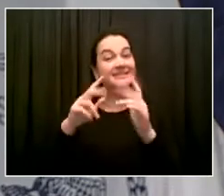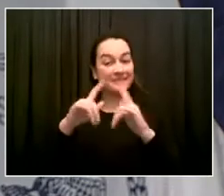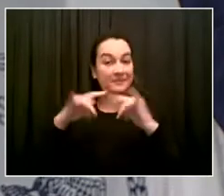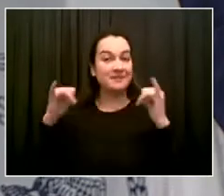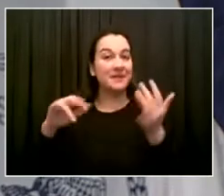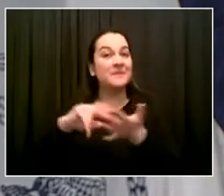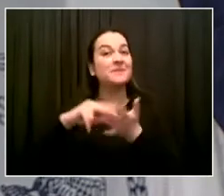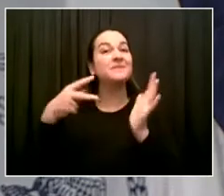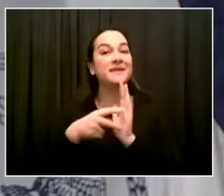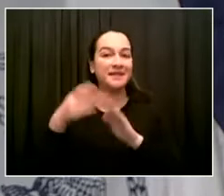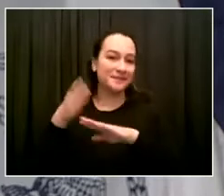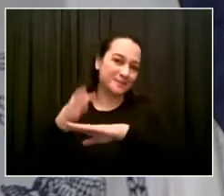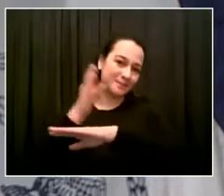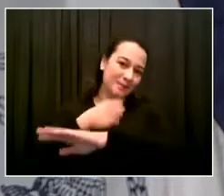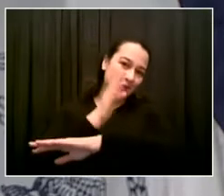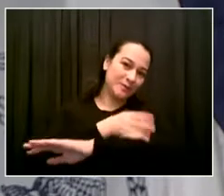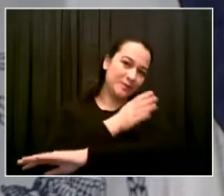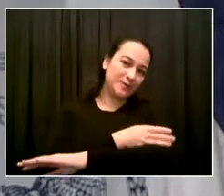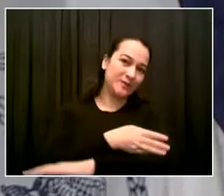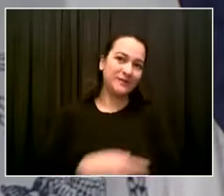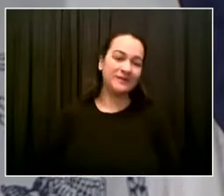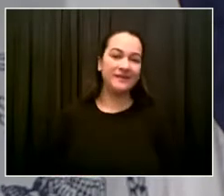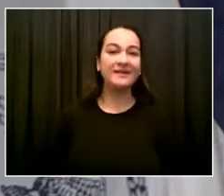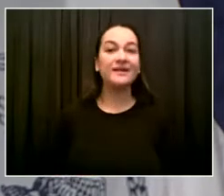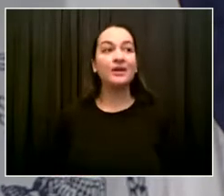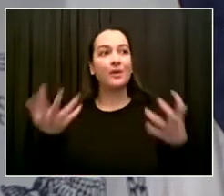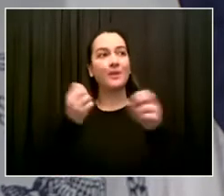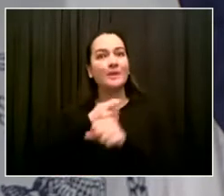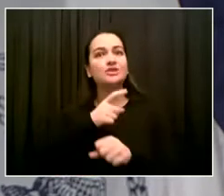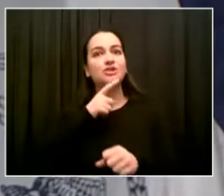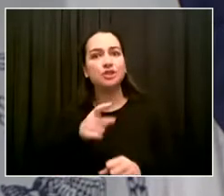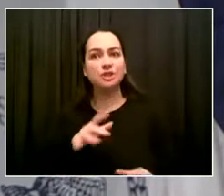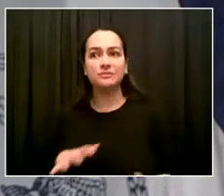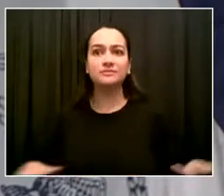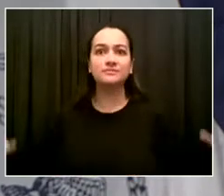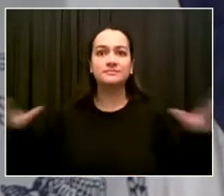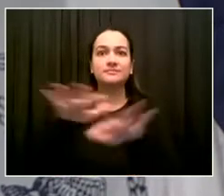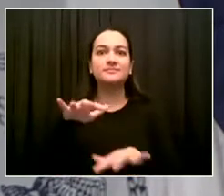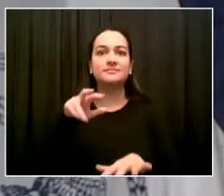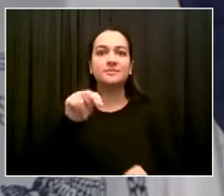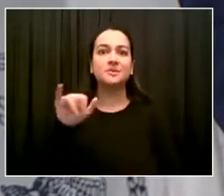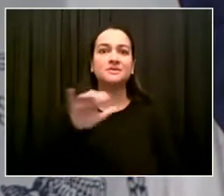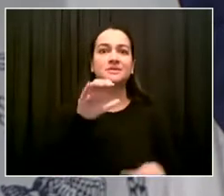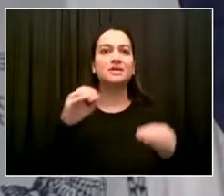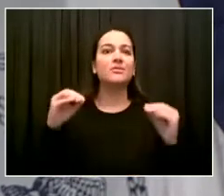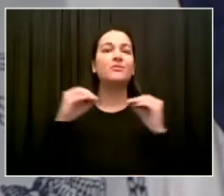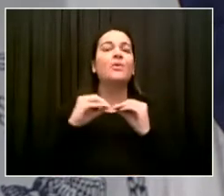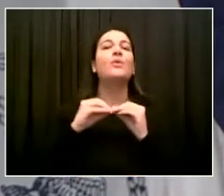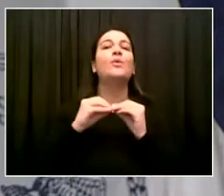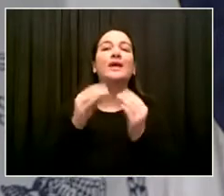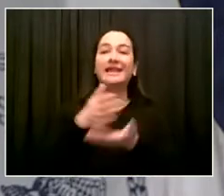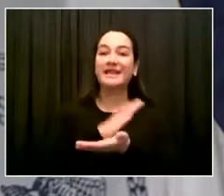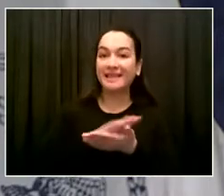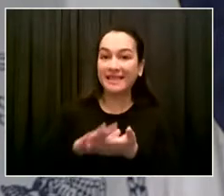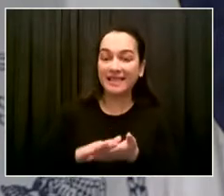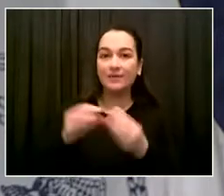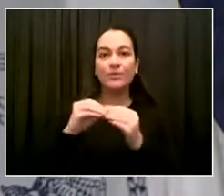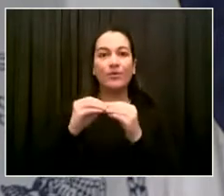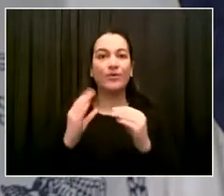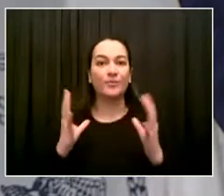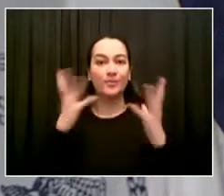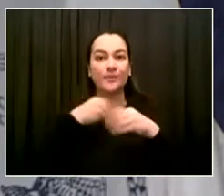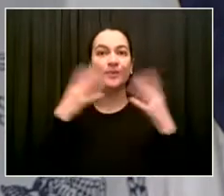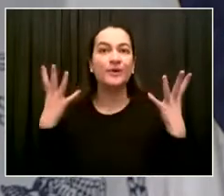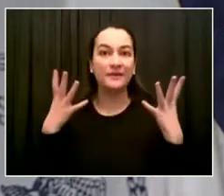important initiatives to announce today from our sanitation department. And this will start right away, starting on Wednesday, tomorrow,